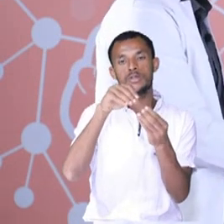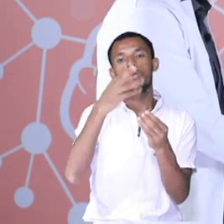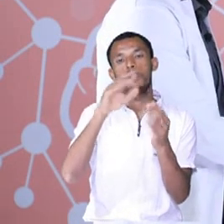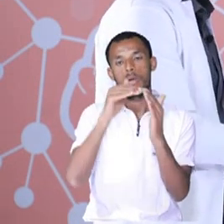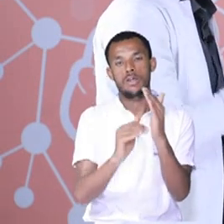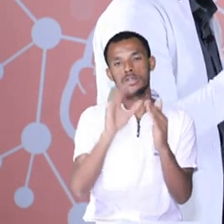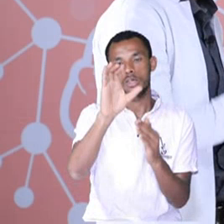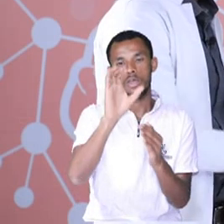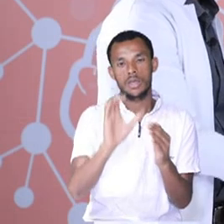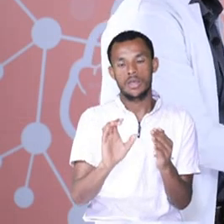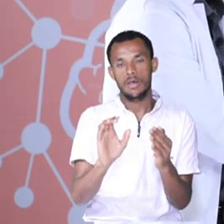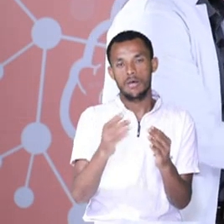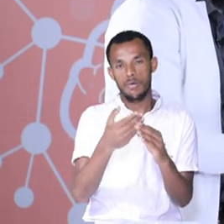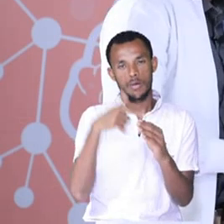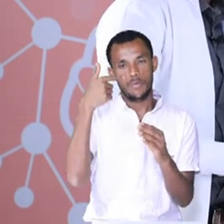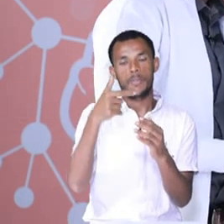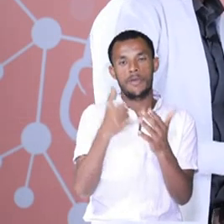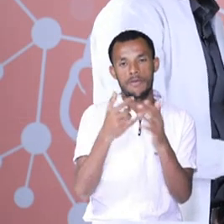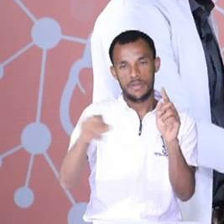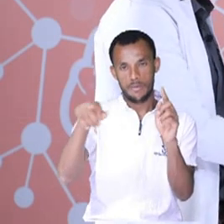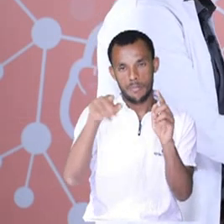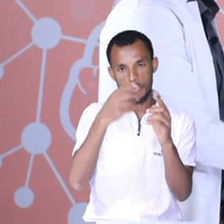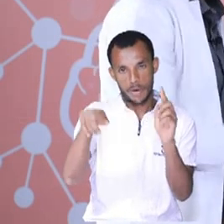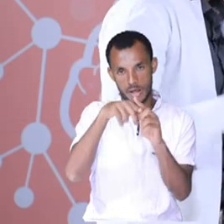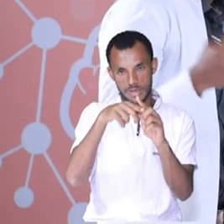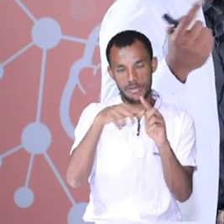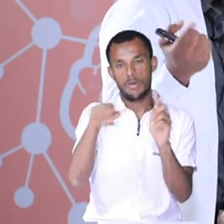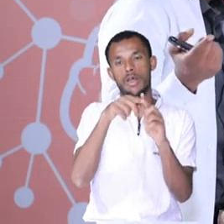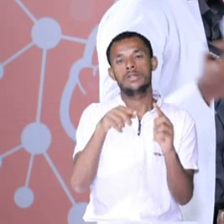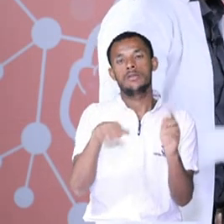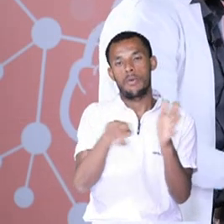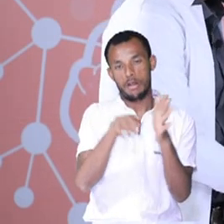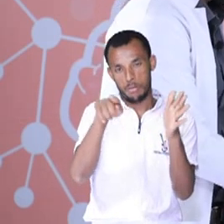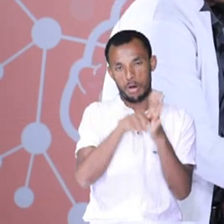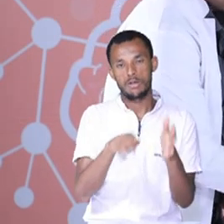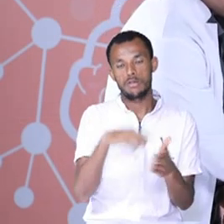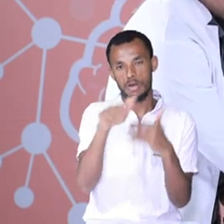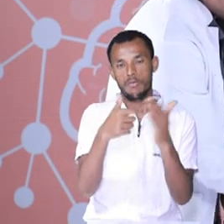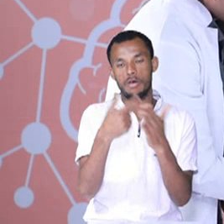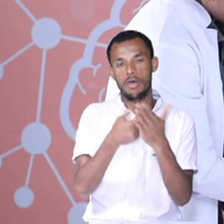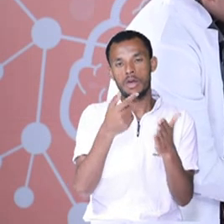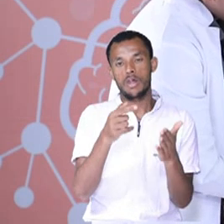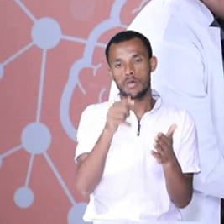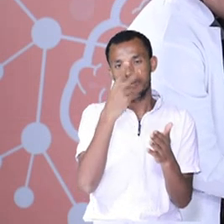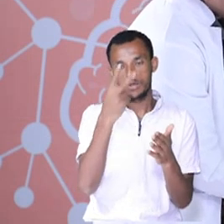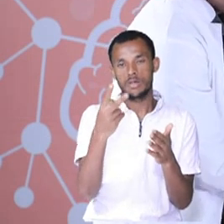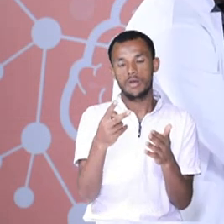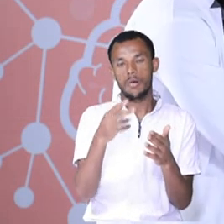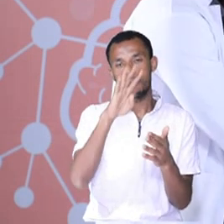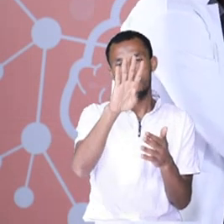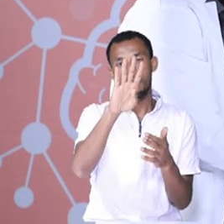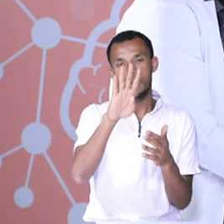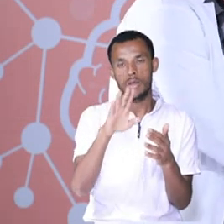d. That means, as I told you before, if it is plus, plus. If it is minus, minus. Therefore, here, as you see here, here is